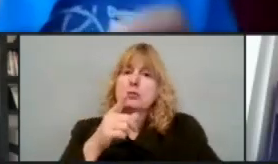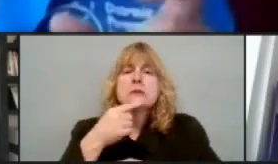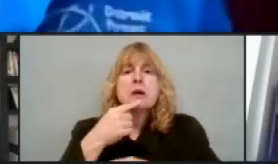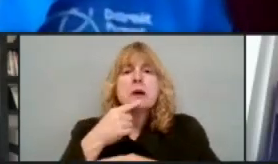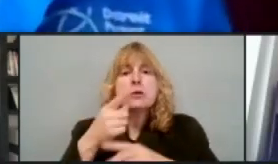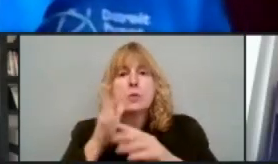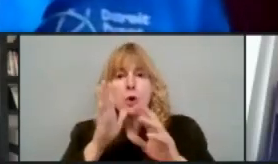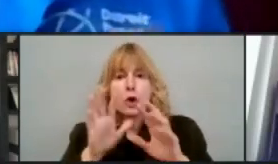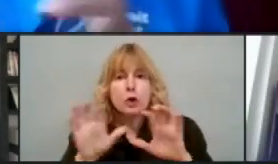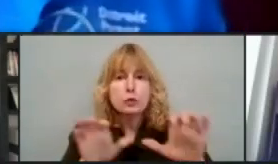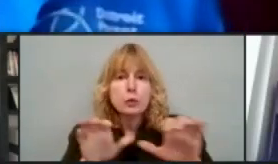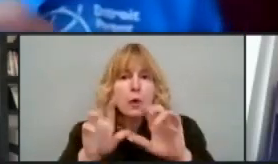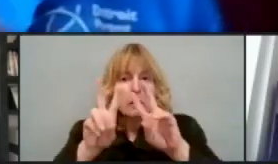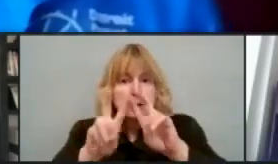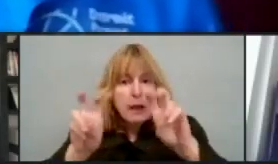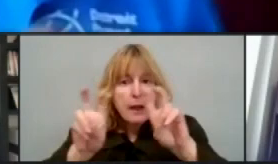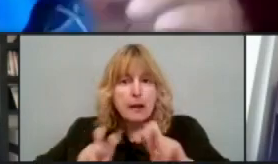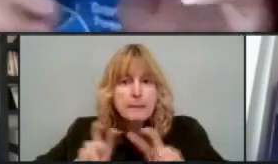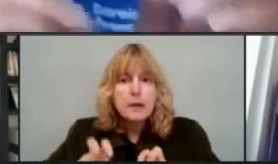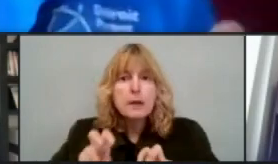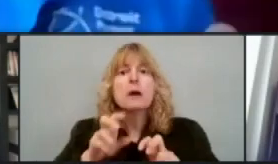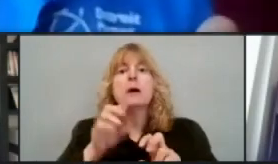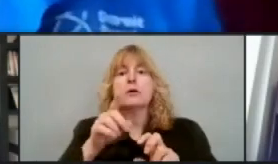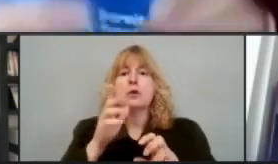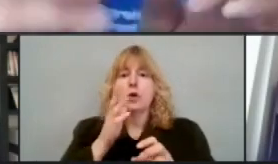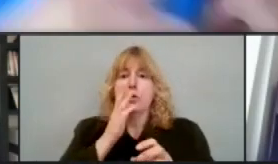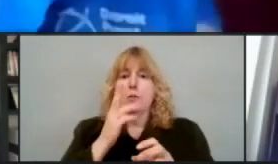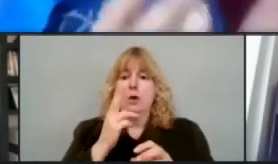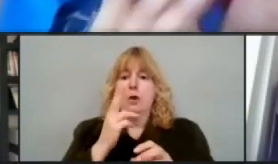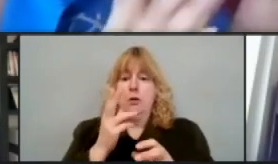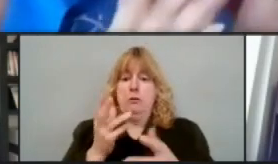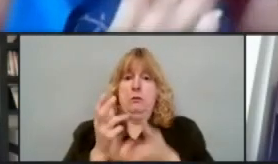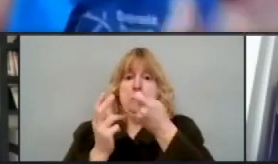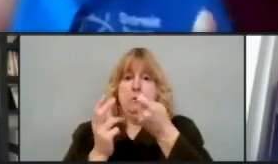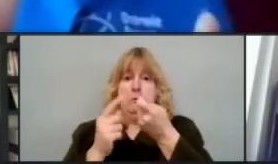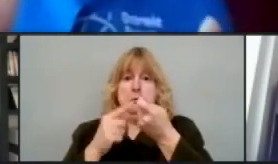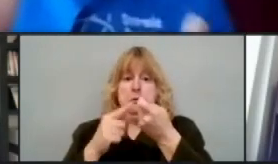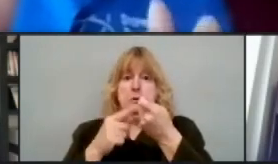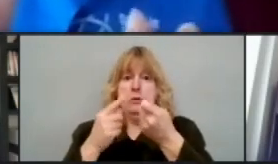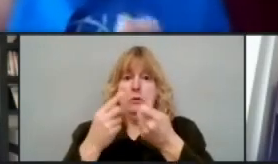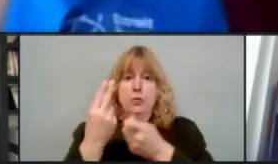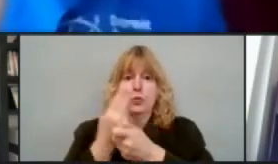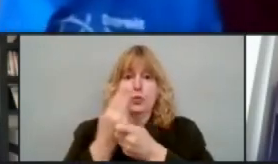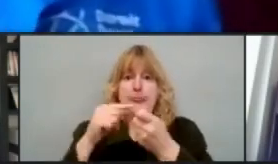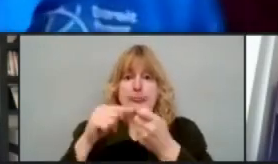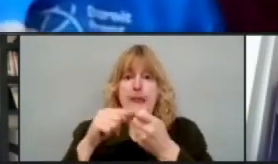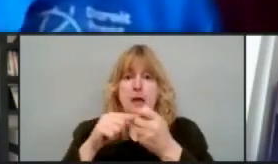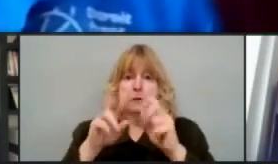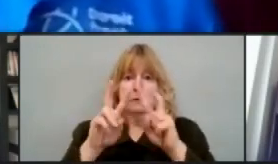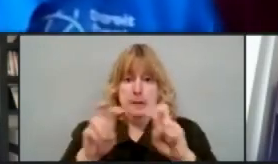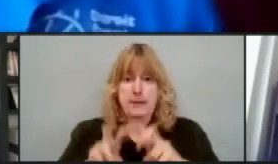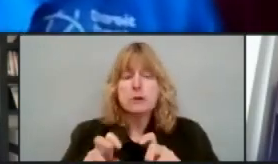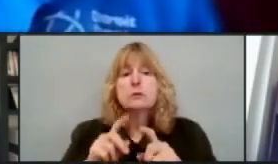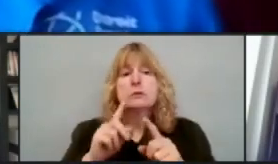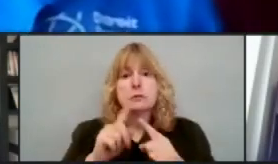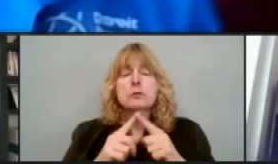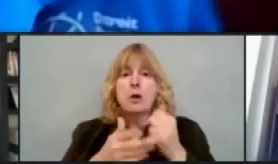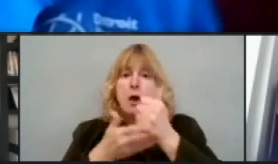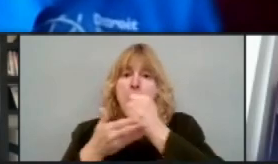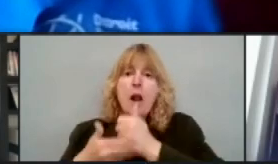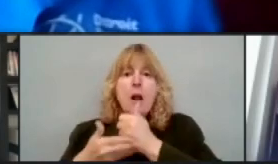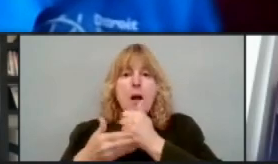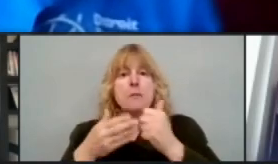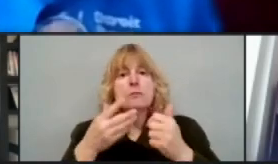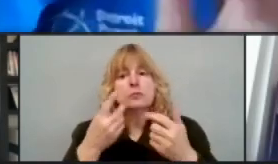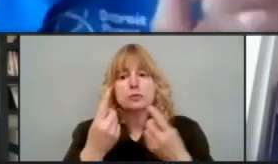then that you are utilizing those assessments to inform what you're doing. Could you talk a little